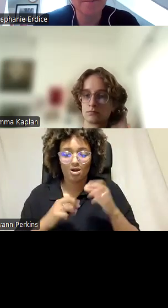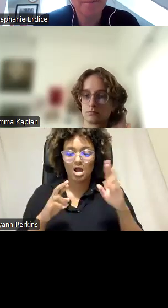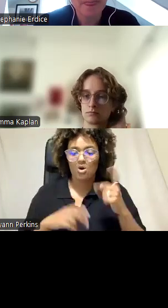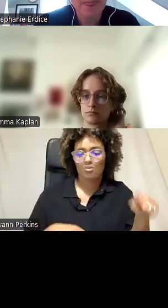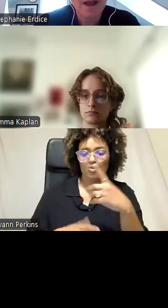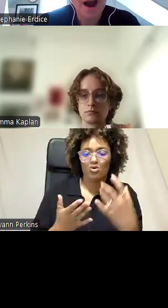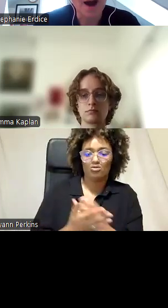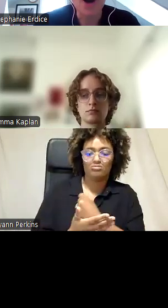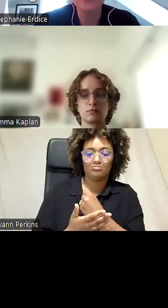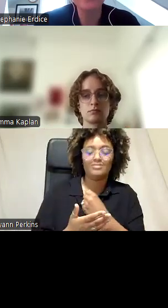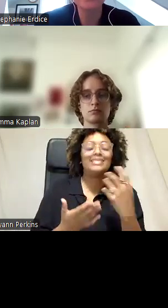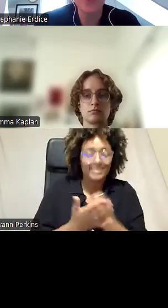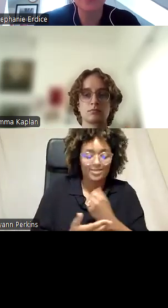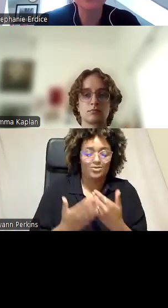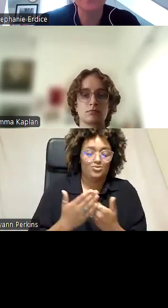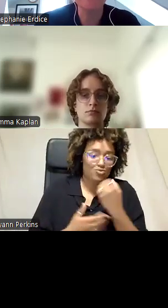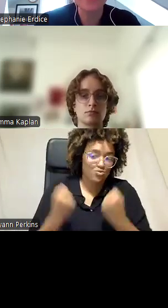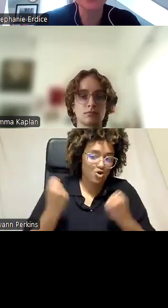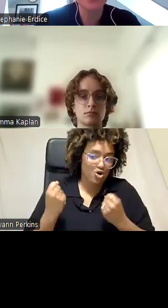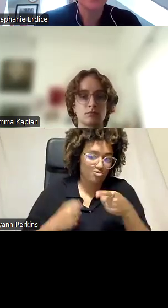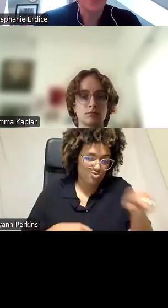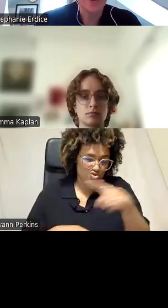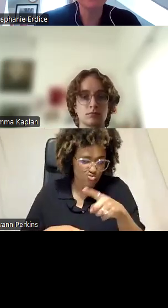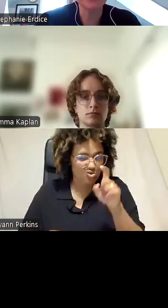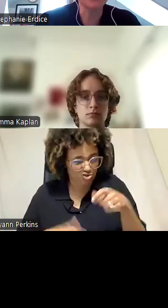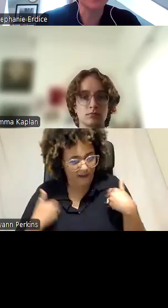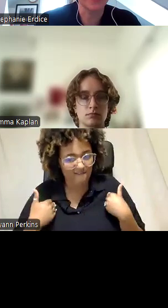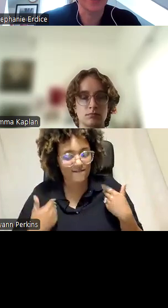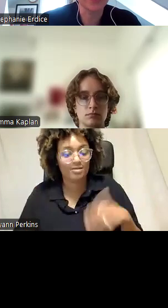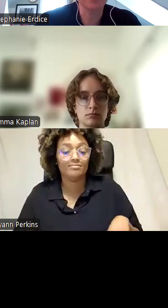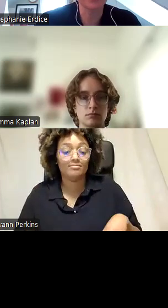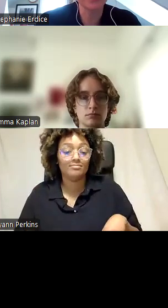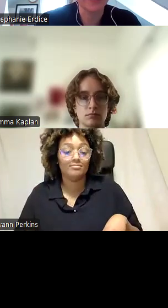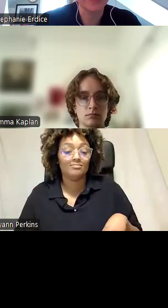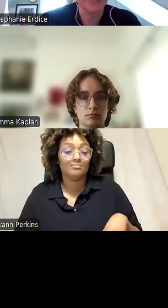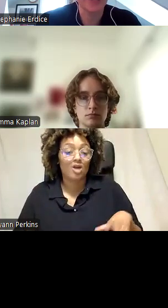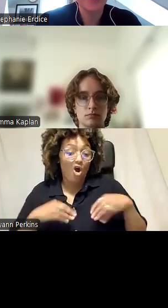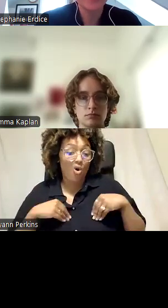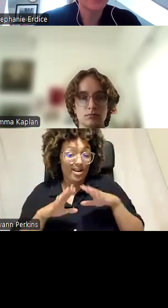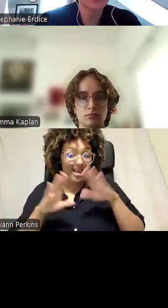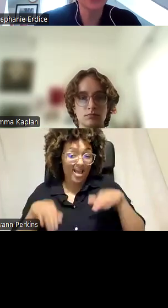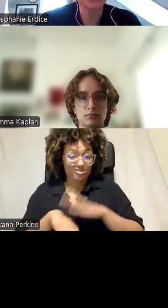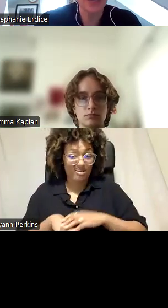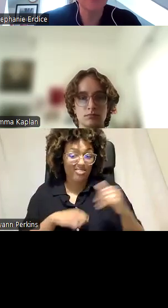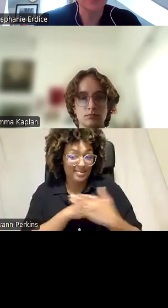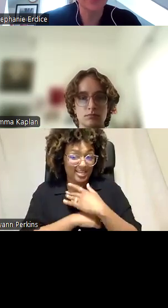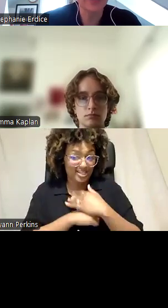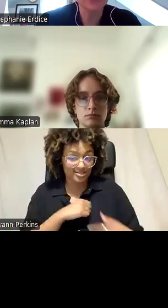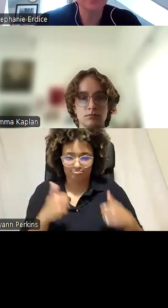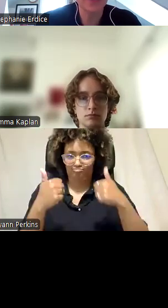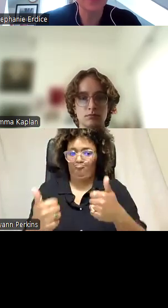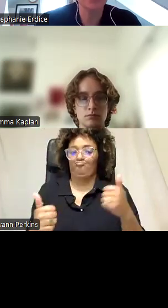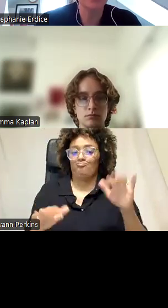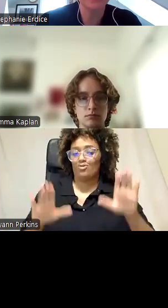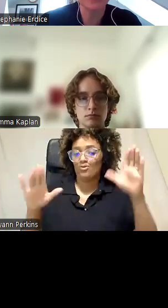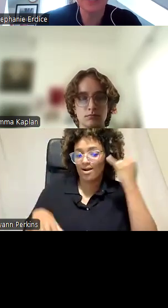deserve them. Owning a little house on the beach. Absolutely, Danielle. That's a brilliant idea. Tara's going to travel with her